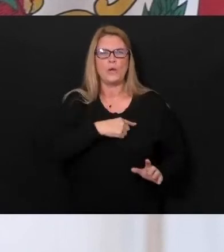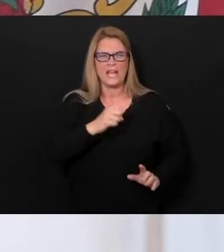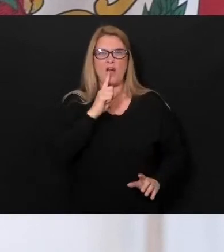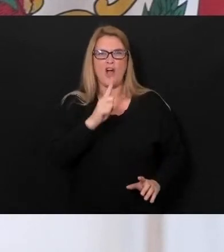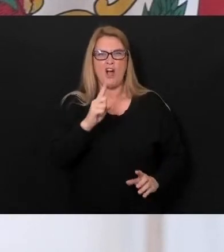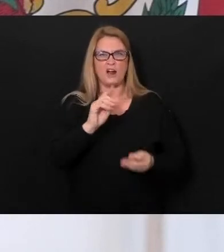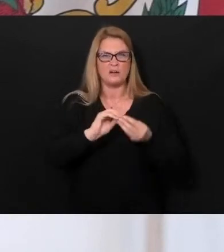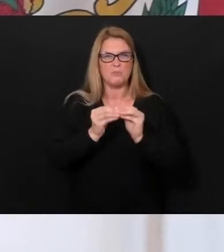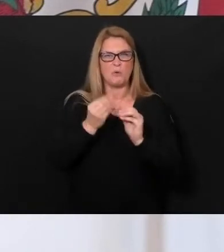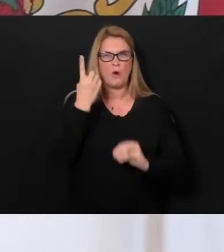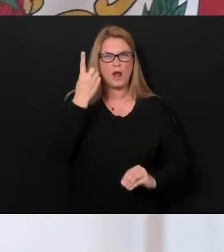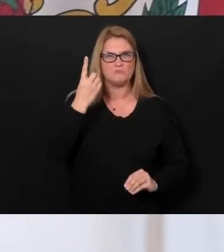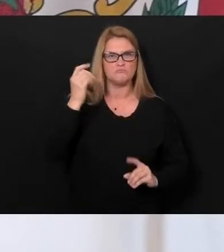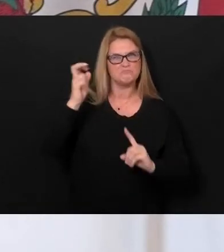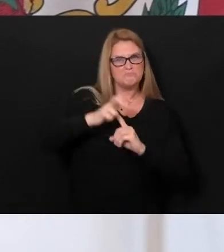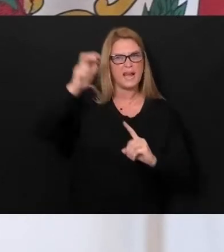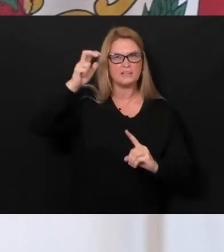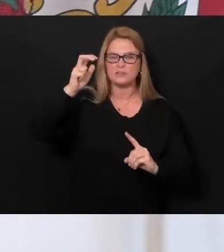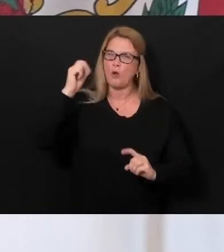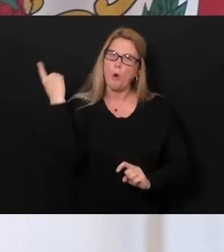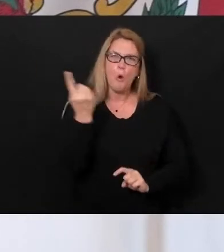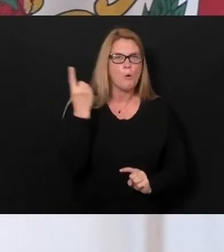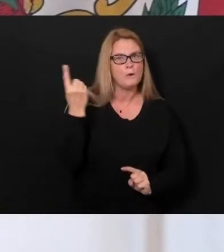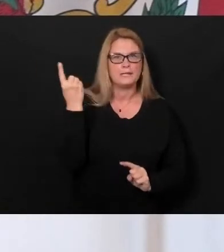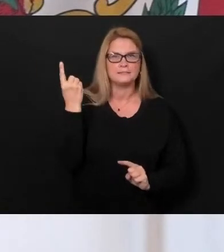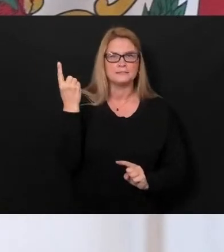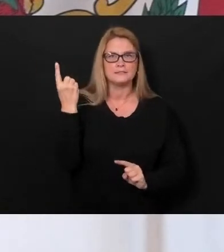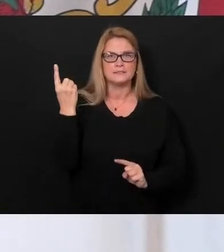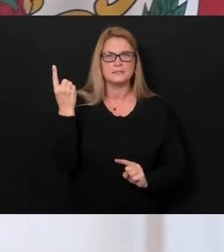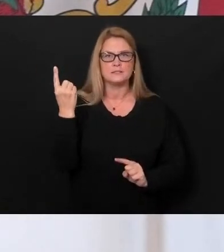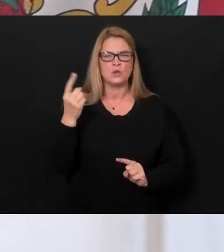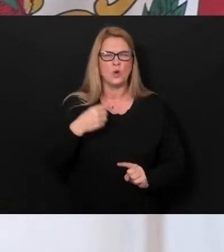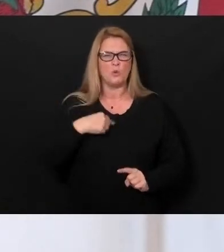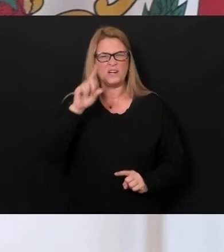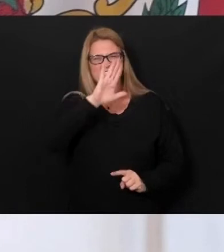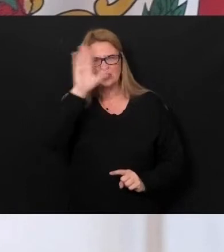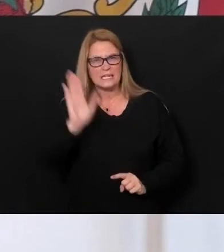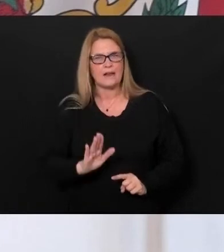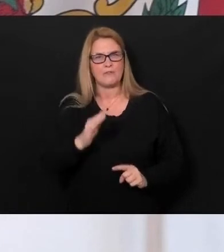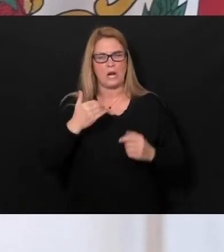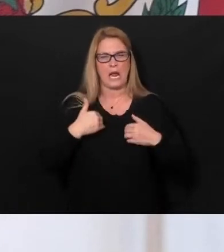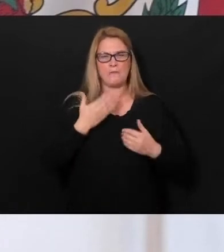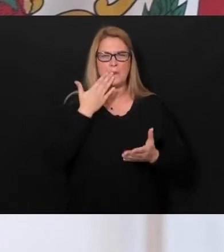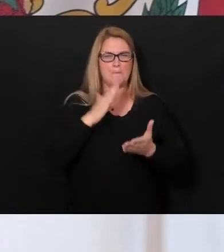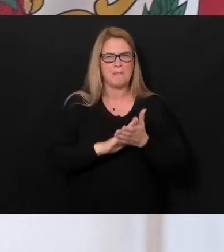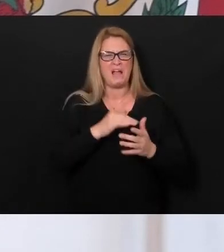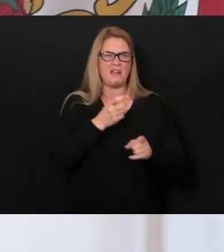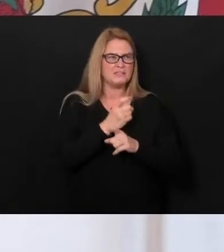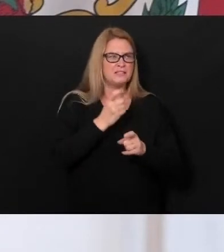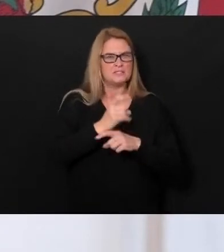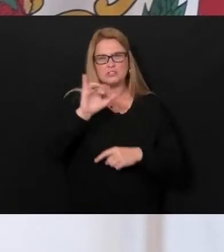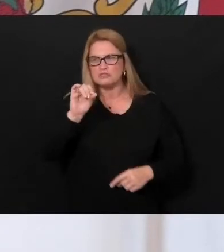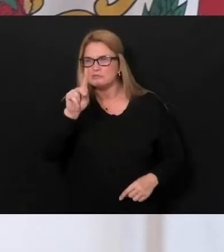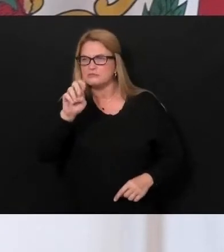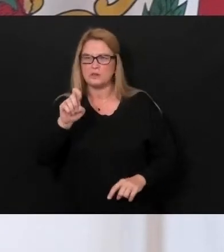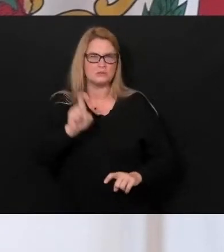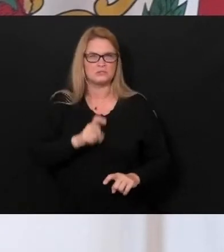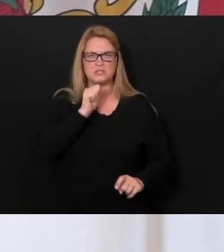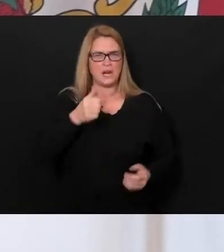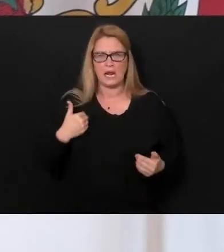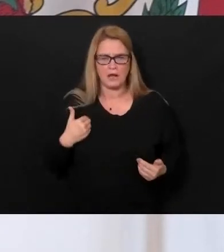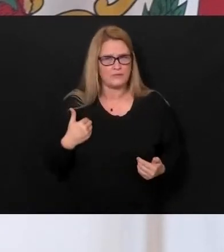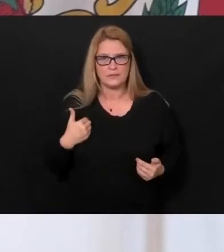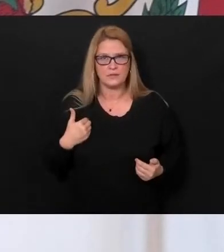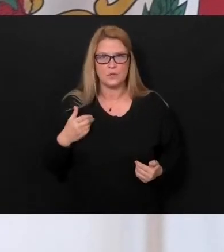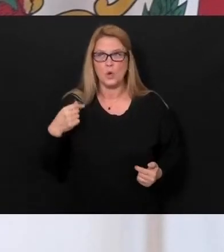best. We should never have been the blunt end of bad jokes. We are absolutely the most beautiful